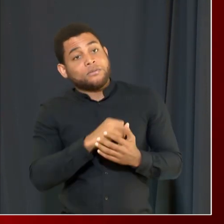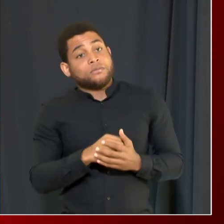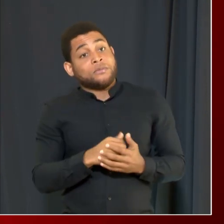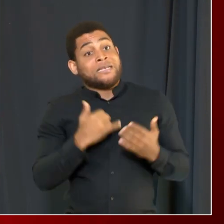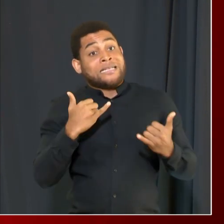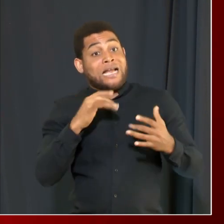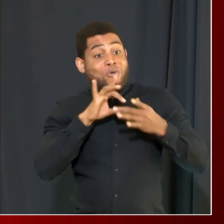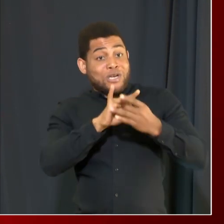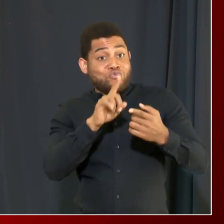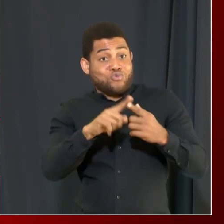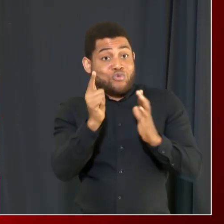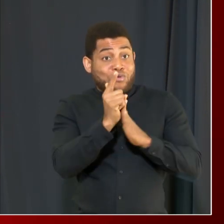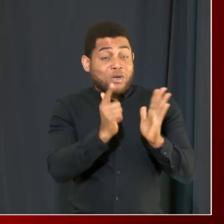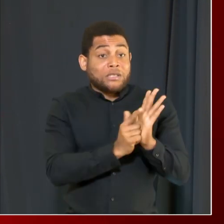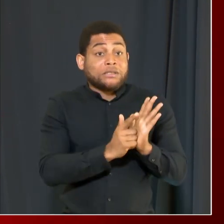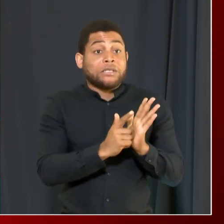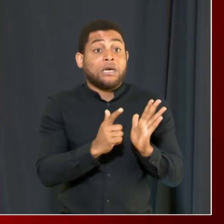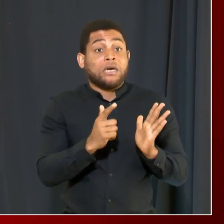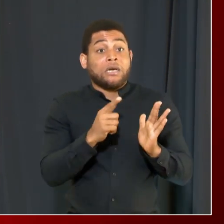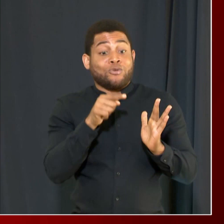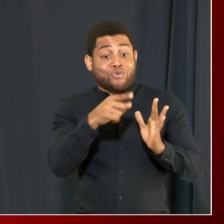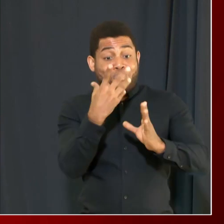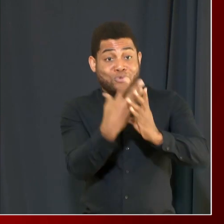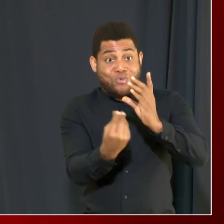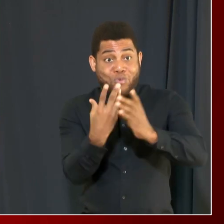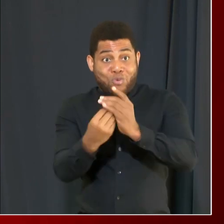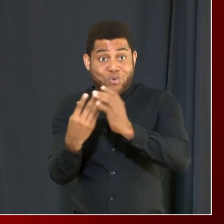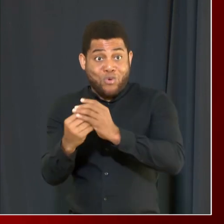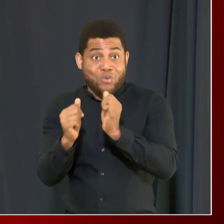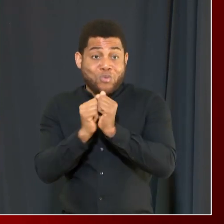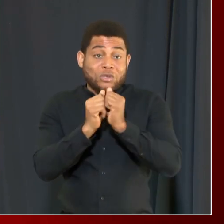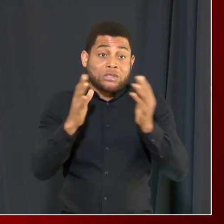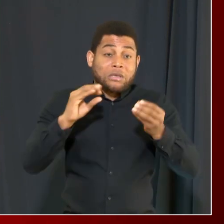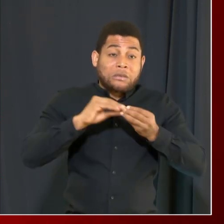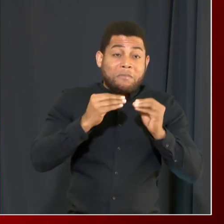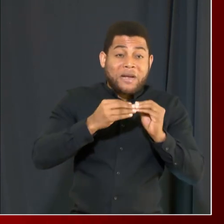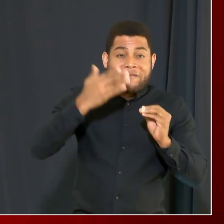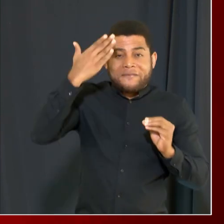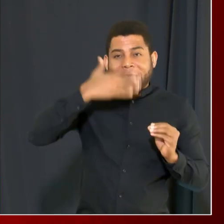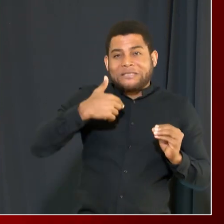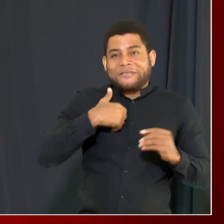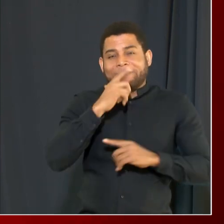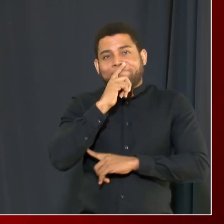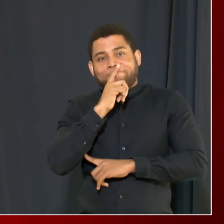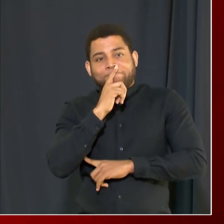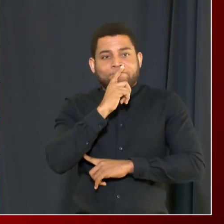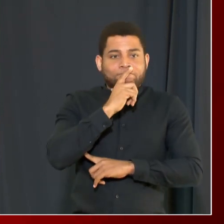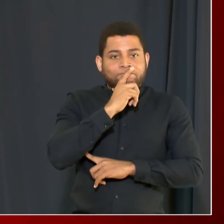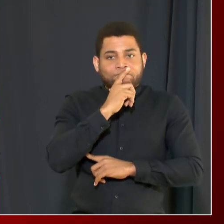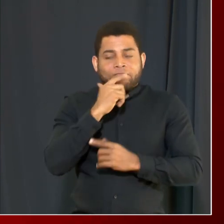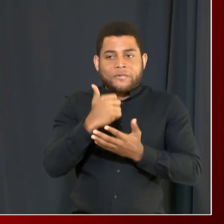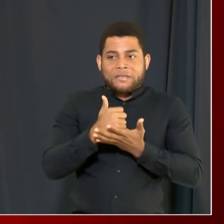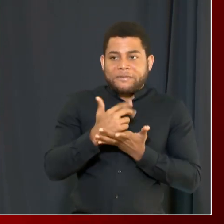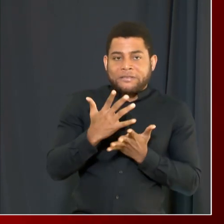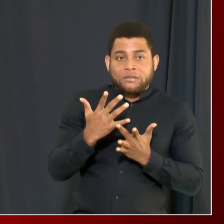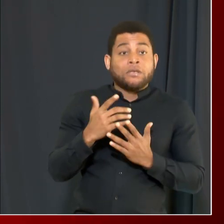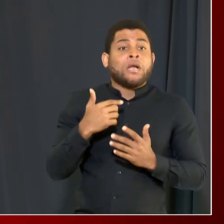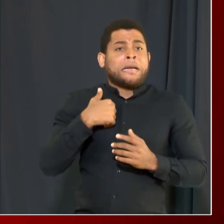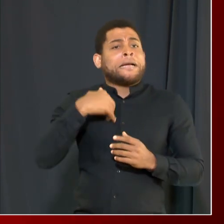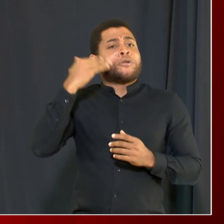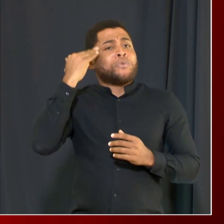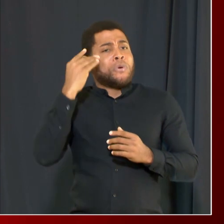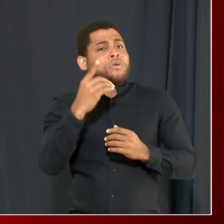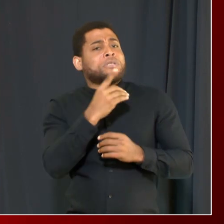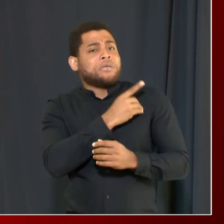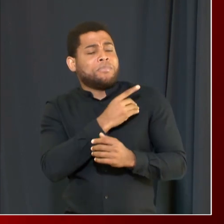the holes specifically, without having the numbers right in front of me, are extremely helpful. I know the Deputy Mayor tracks these, and we've seen